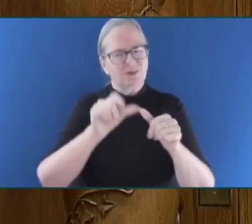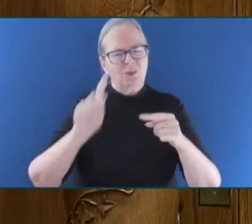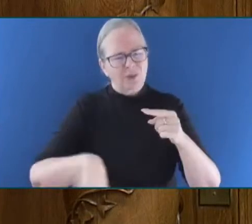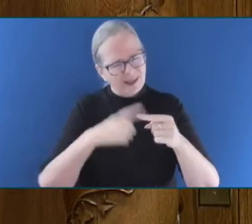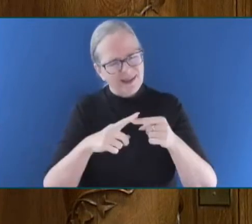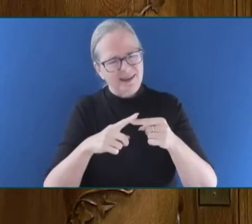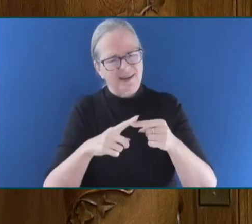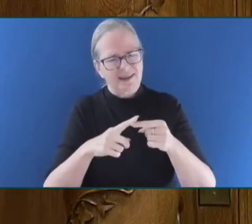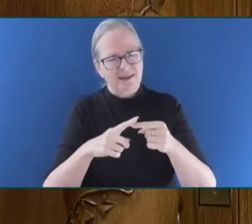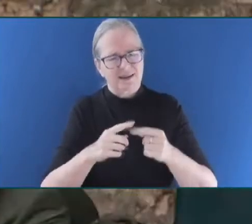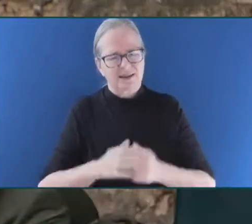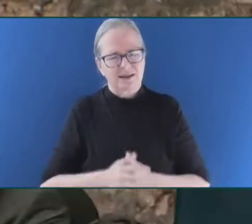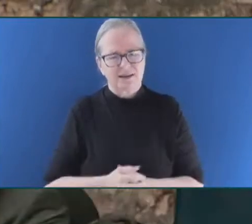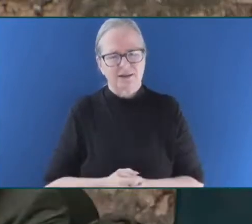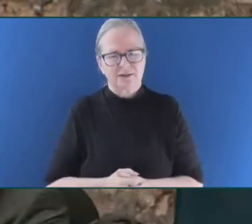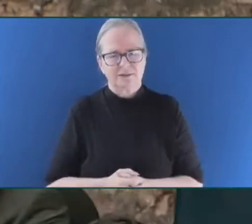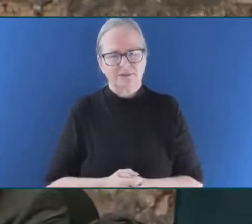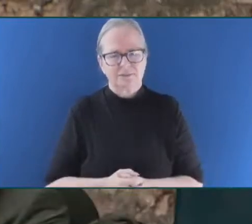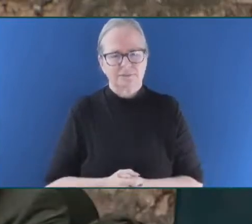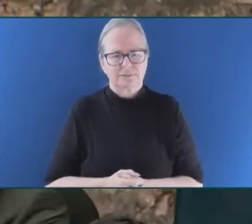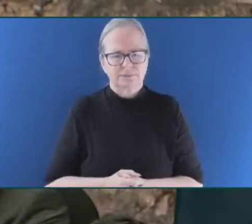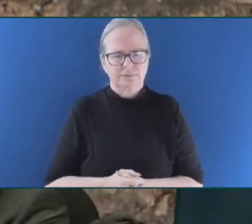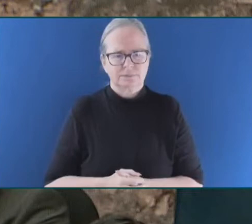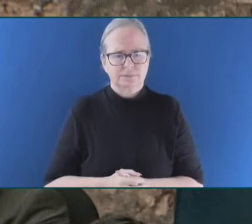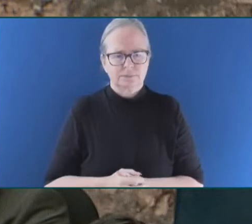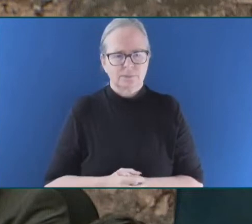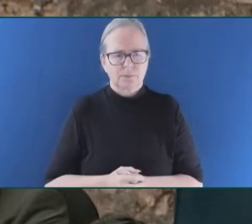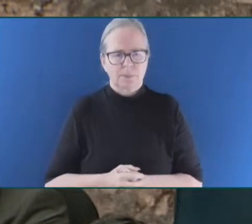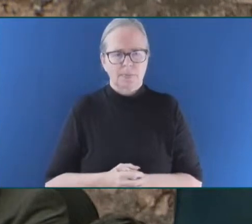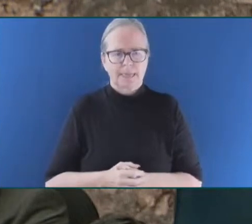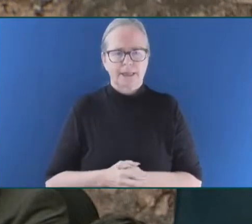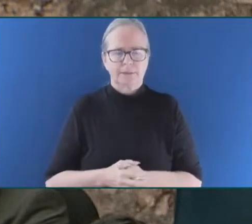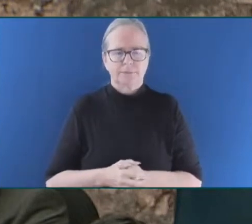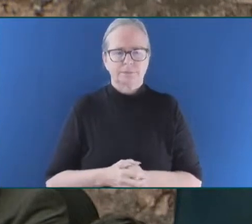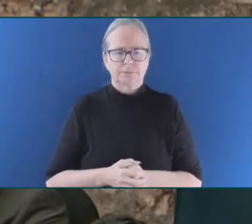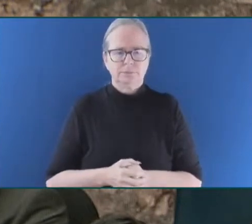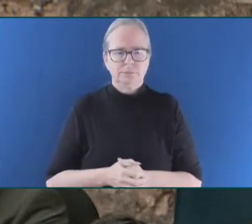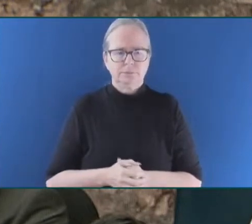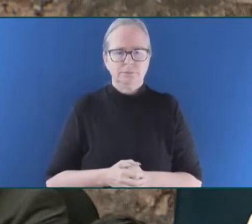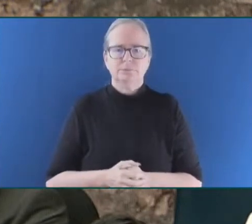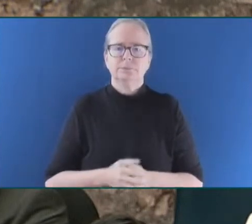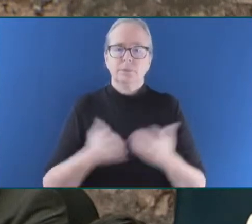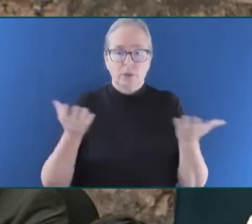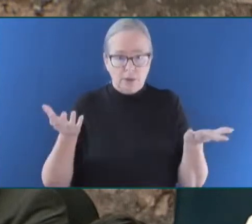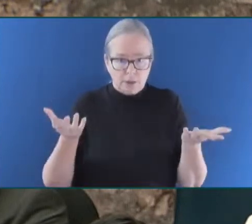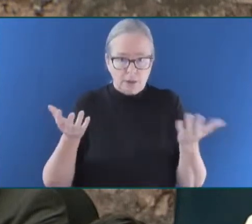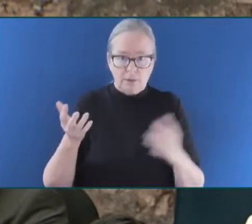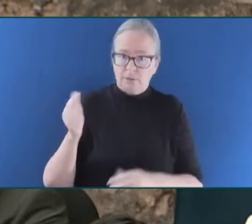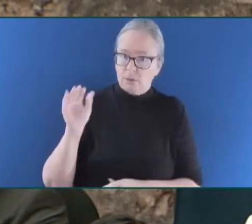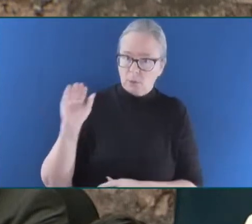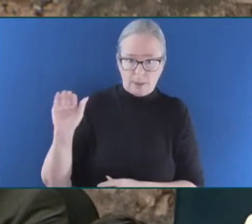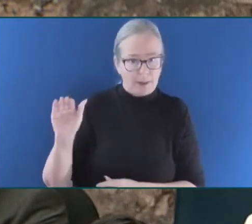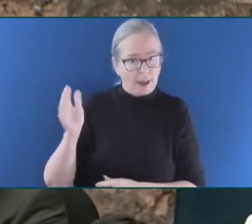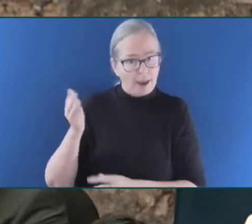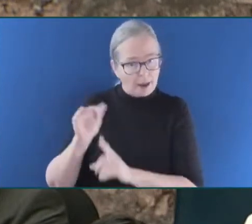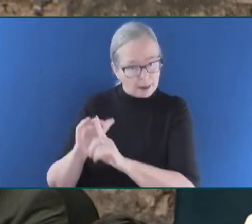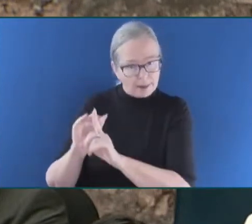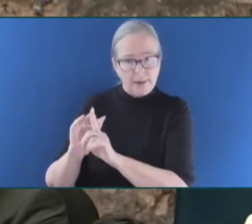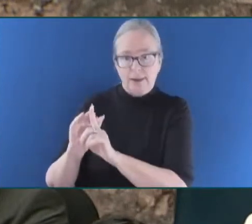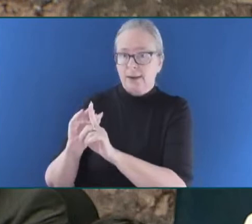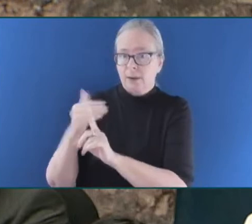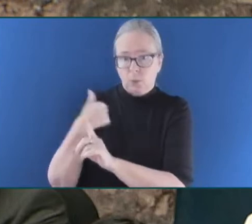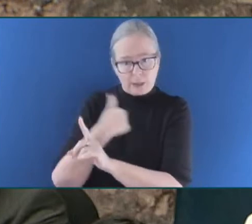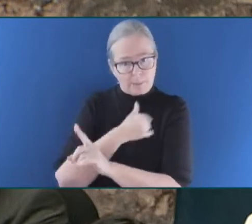Minister of Finance. I need to remind the member that as a provincial government, we do not bring down inflation. That's a federal government,